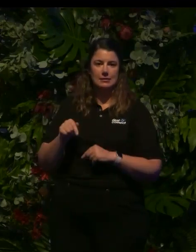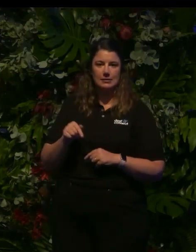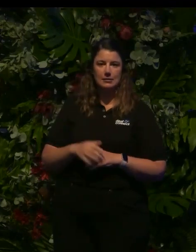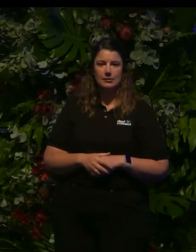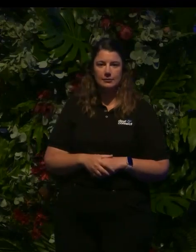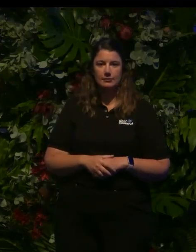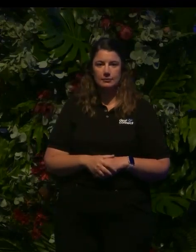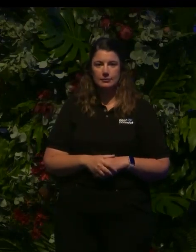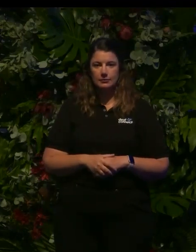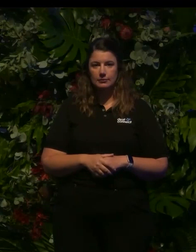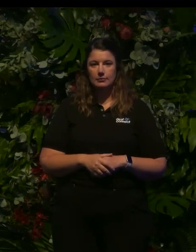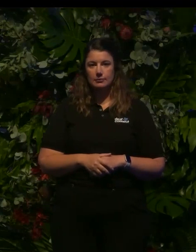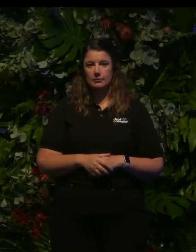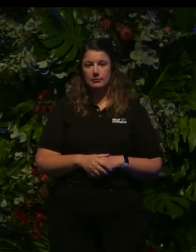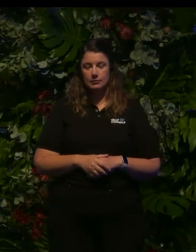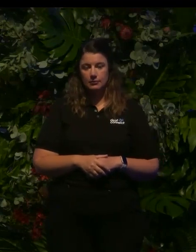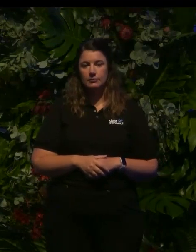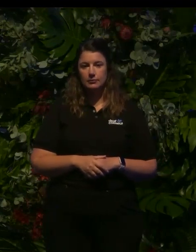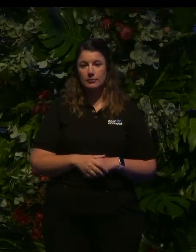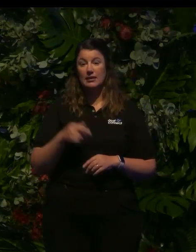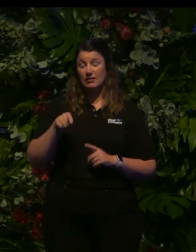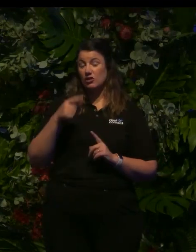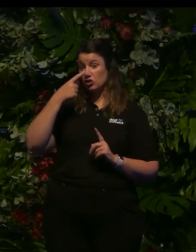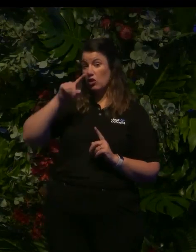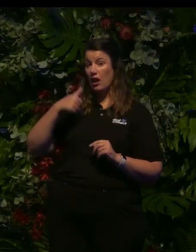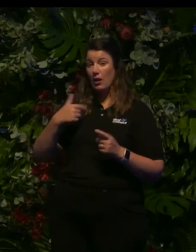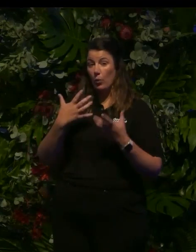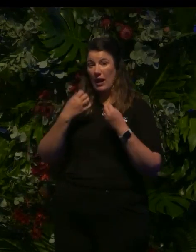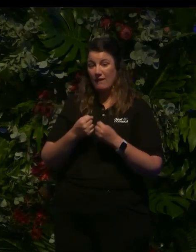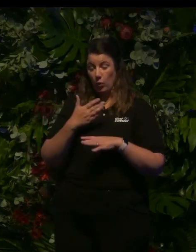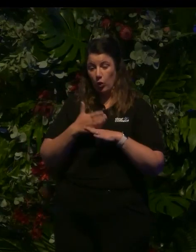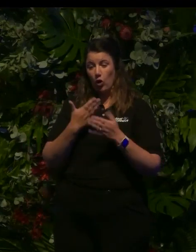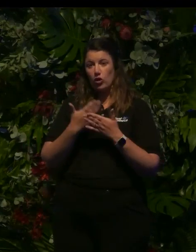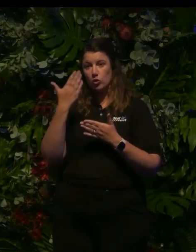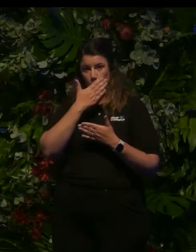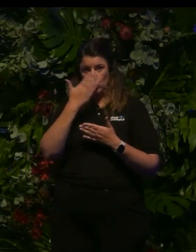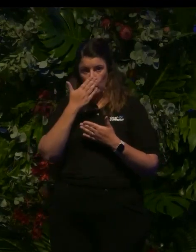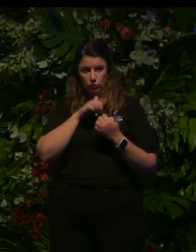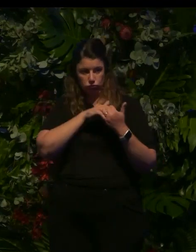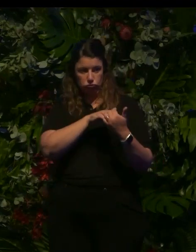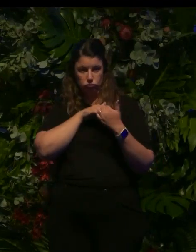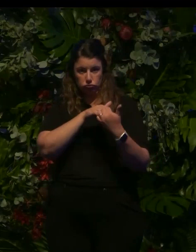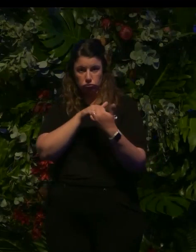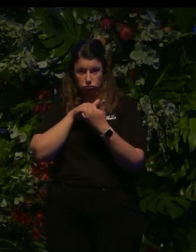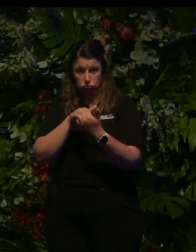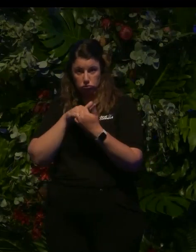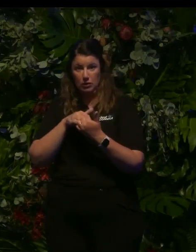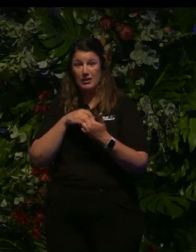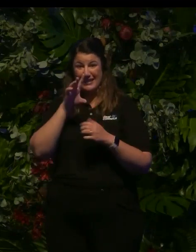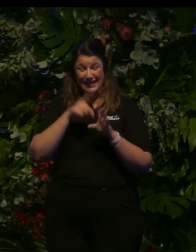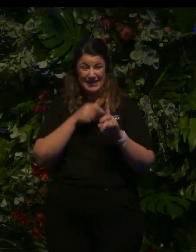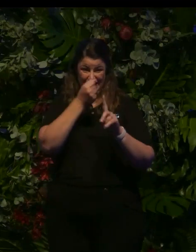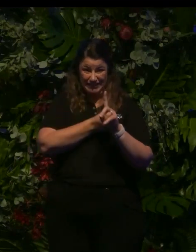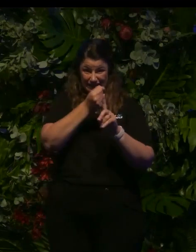that into the advocacy at the national level. In Thailand, we have been working on the school tech with actually 10 years of